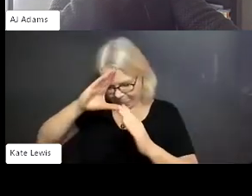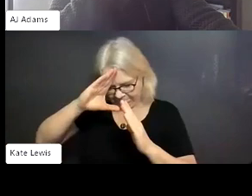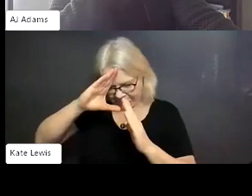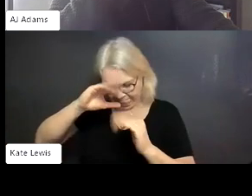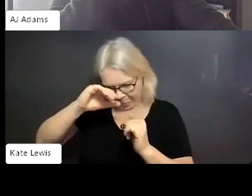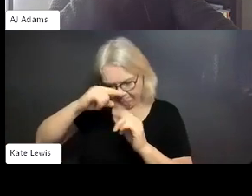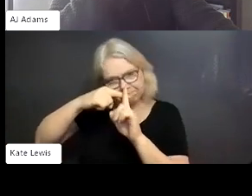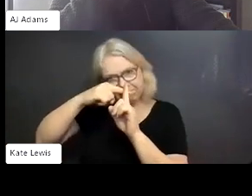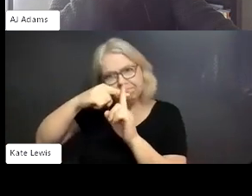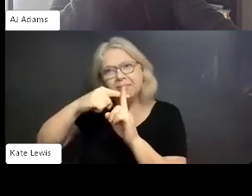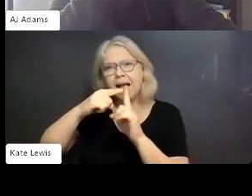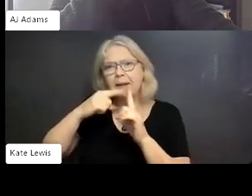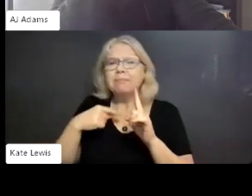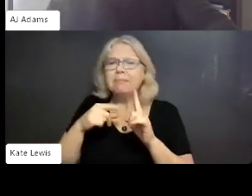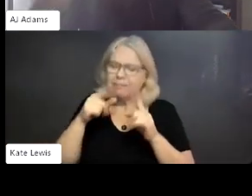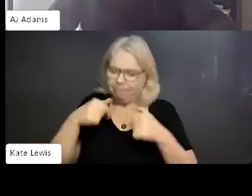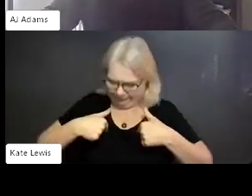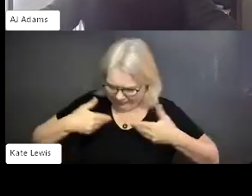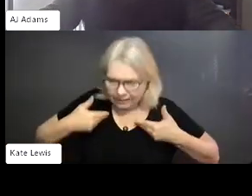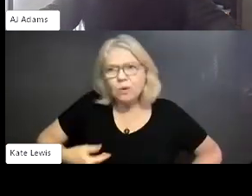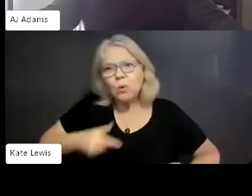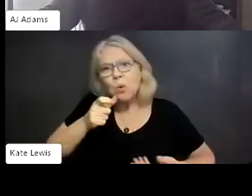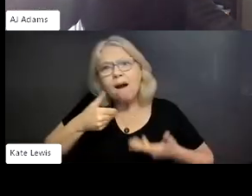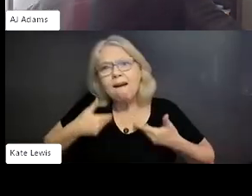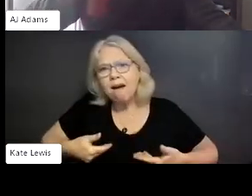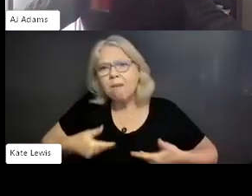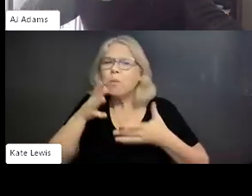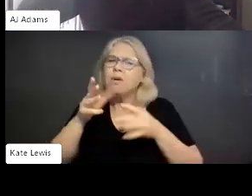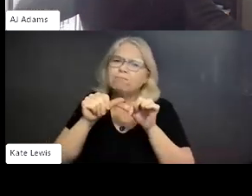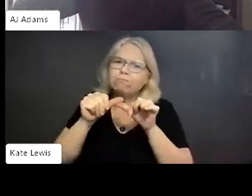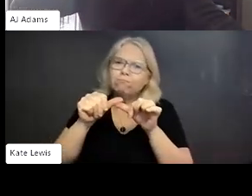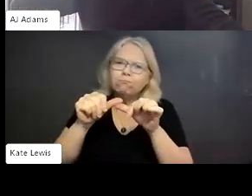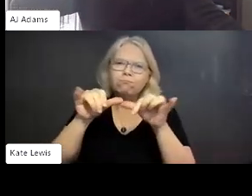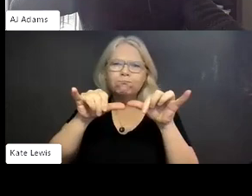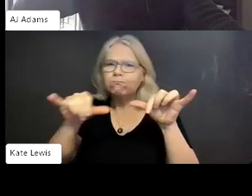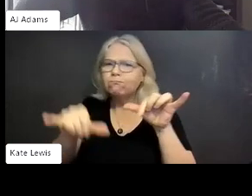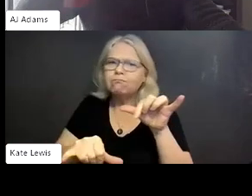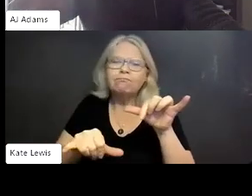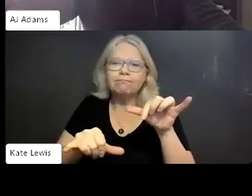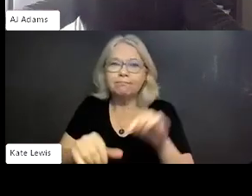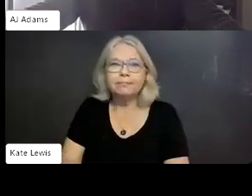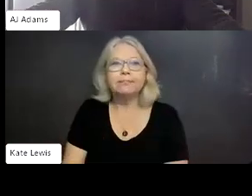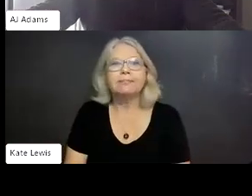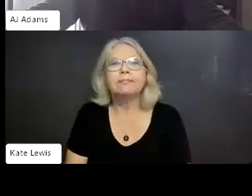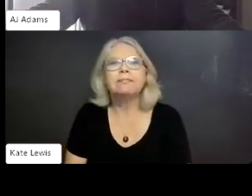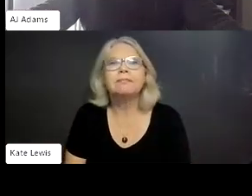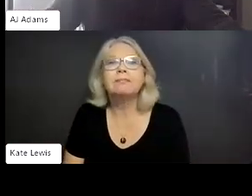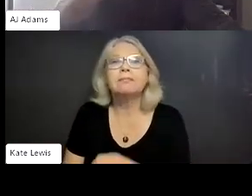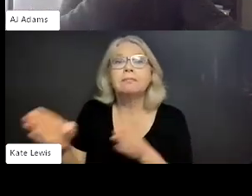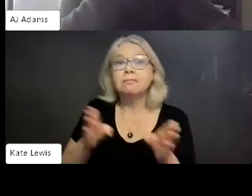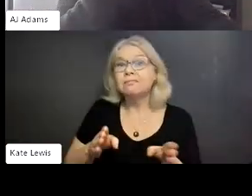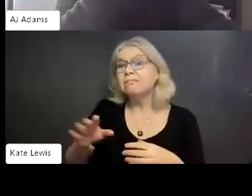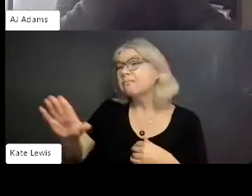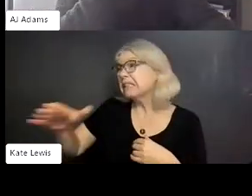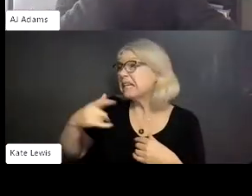that I shall remain. I feel like a woman